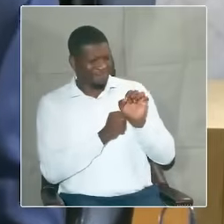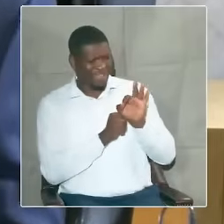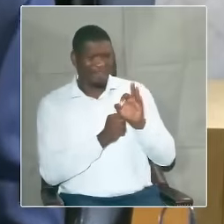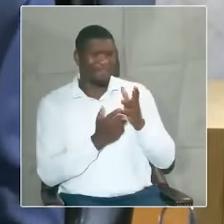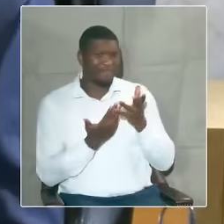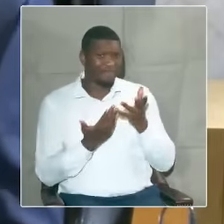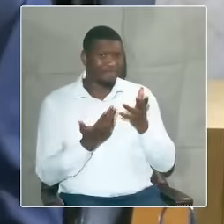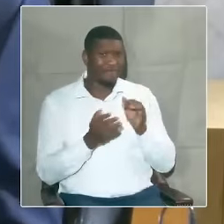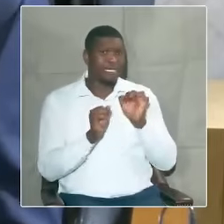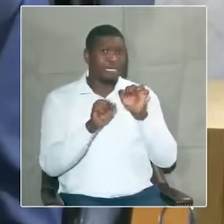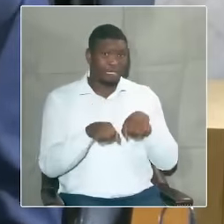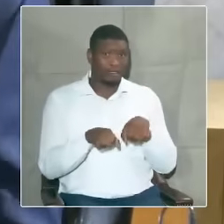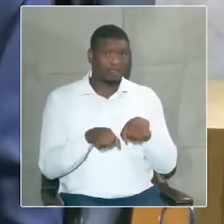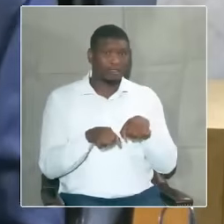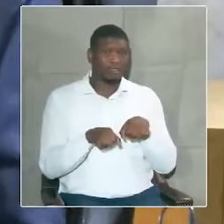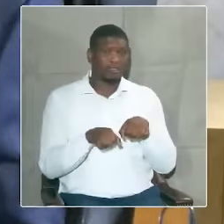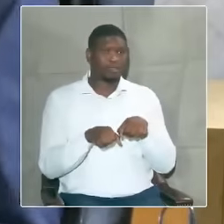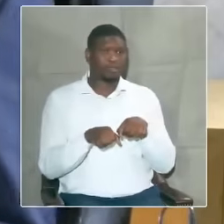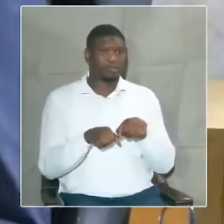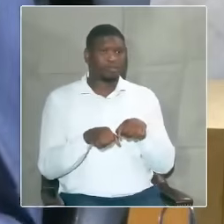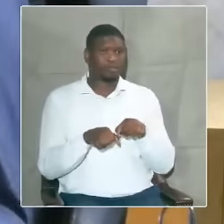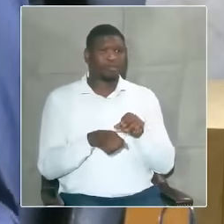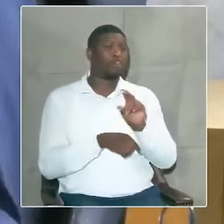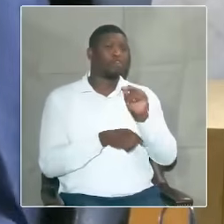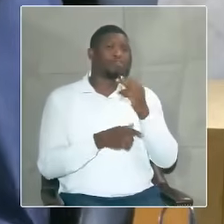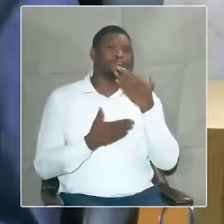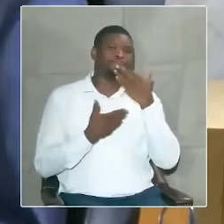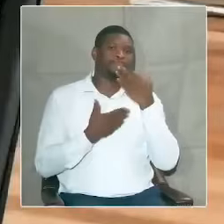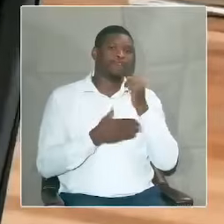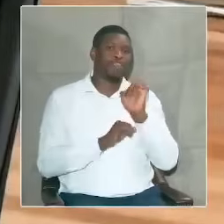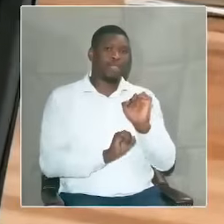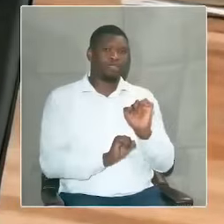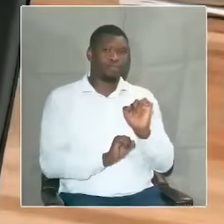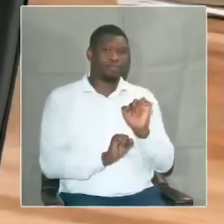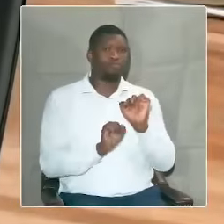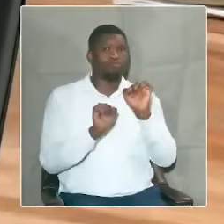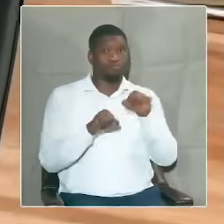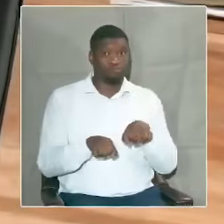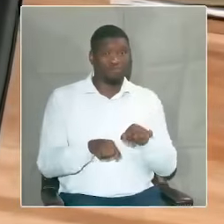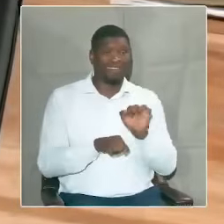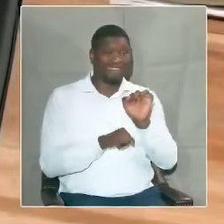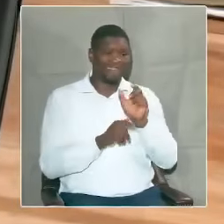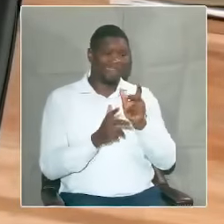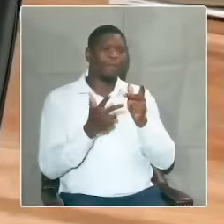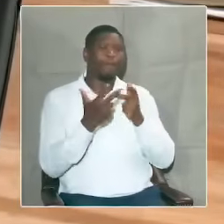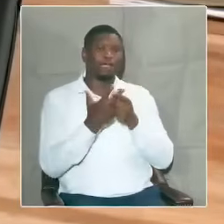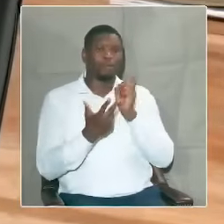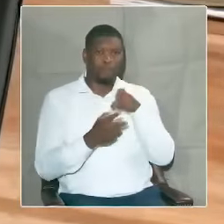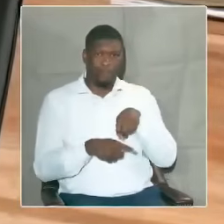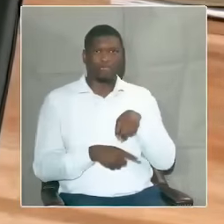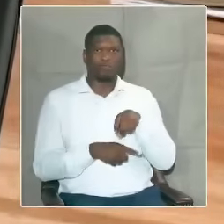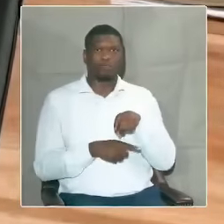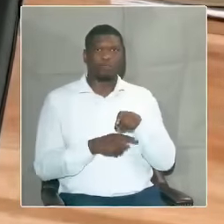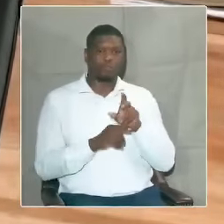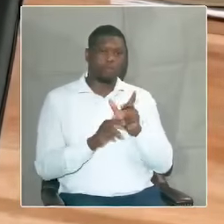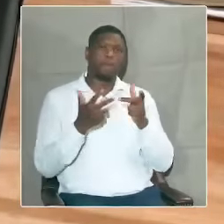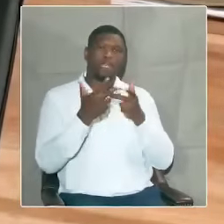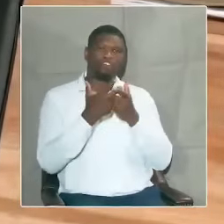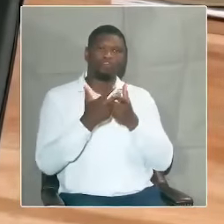if. Yes. Thank you. No, thanks for that. Of course, that application has to satisfy the